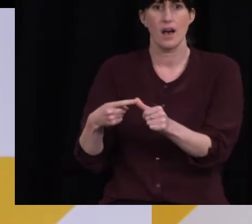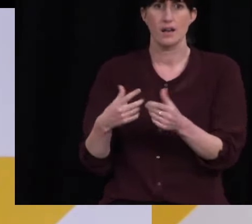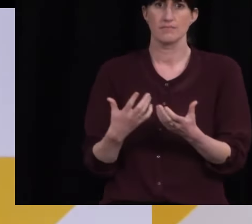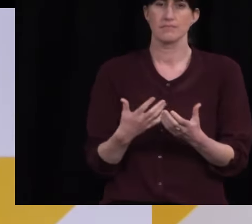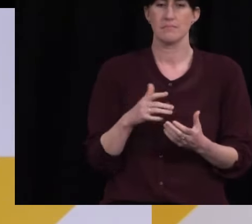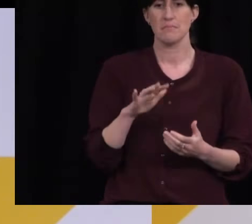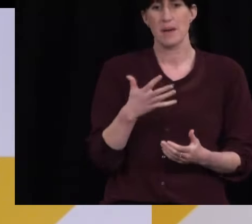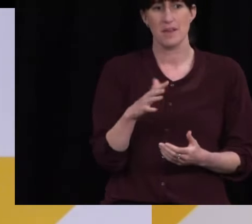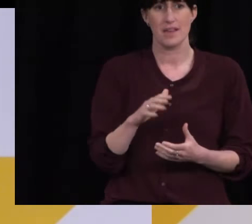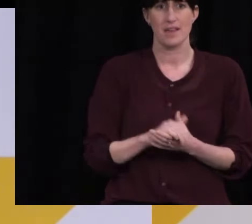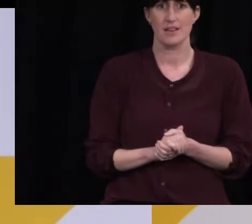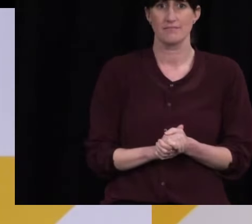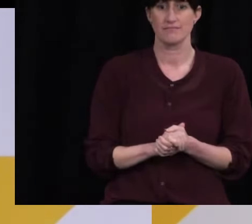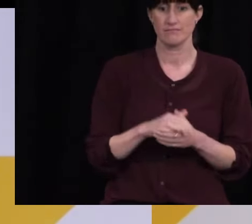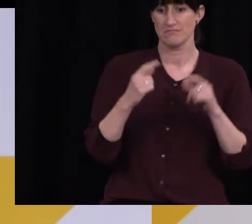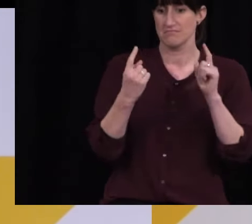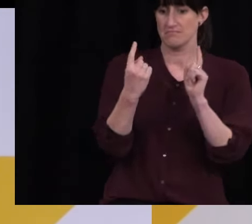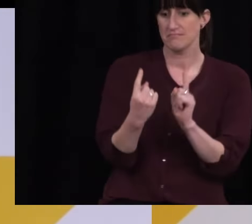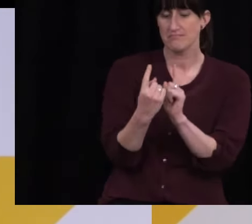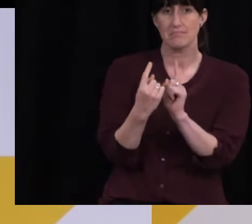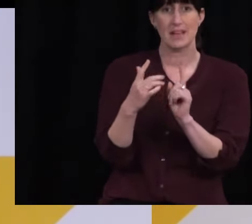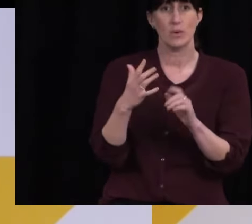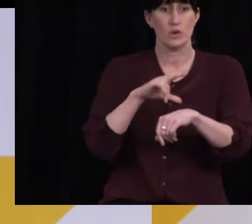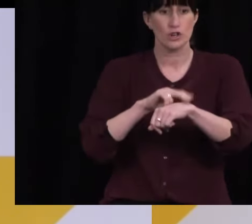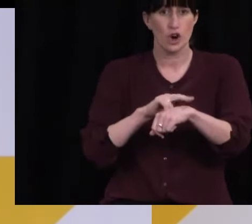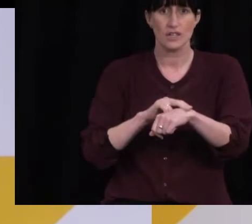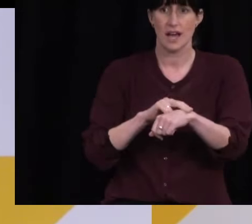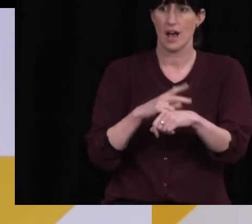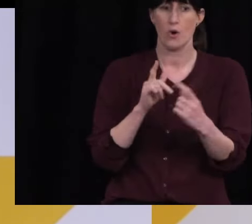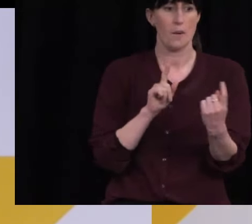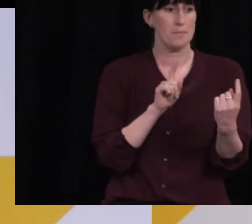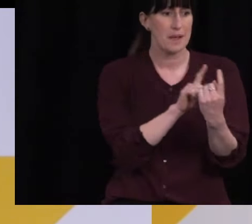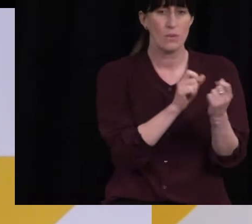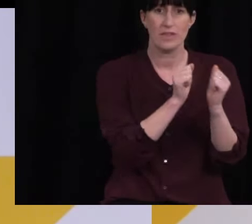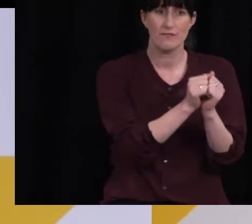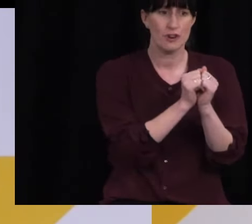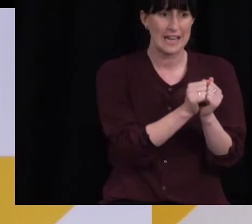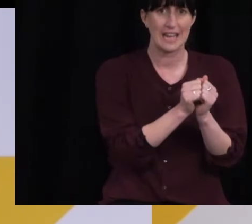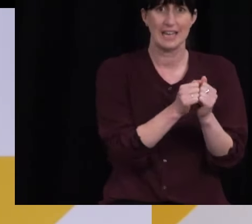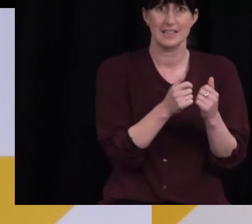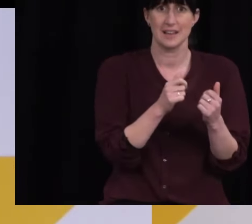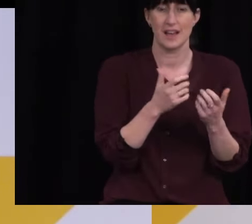a medical professional or a friend, let's encourage that. If incentives help,